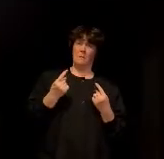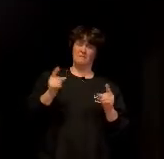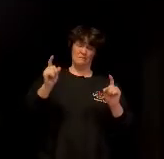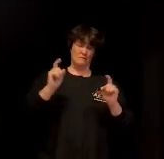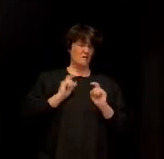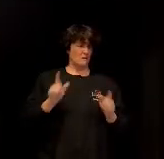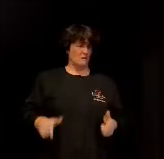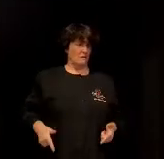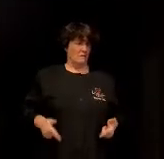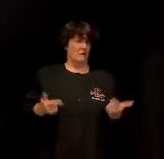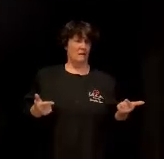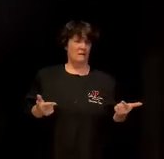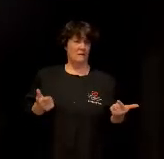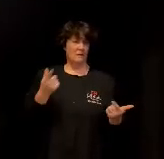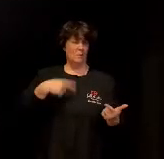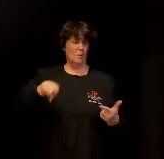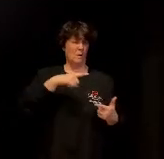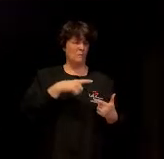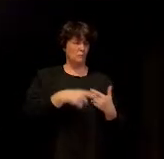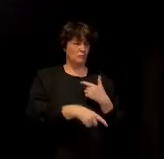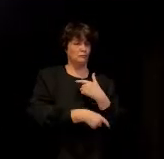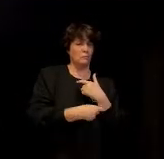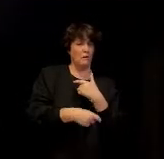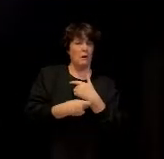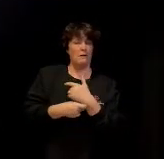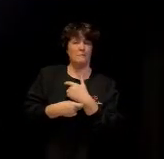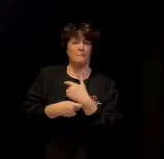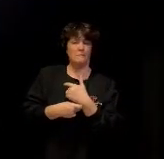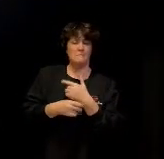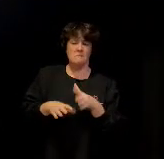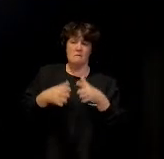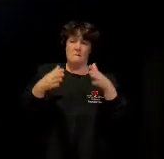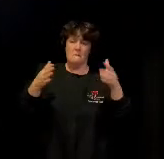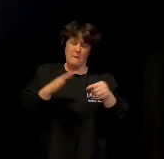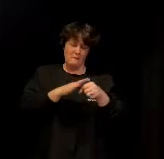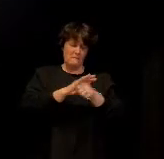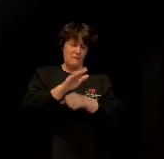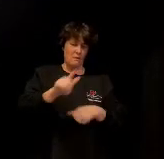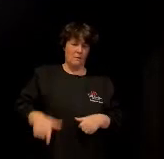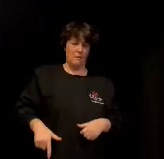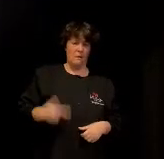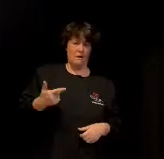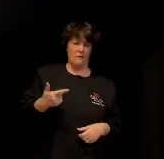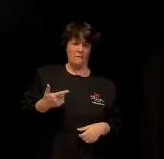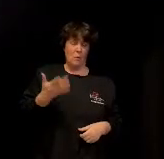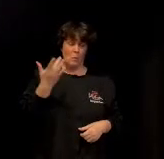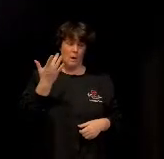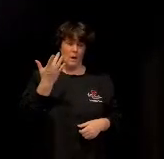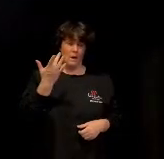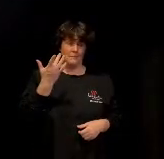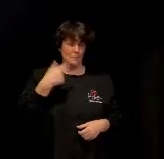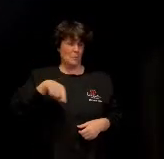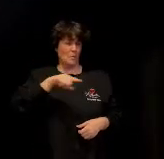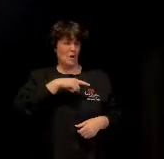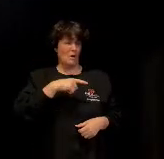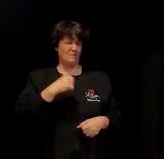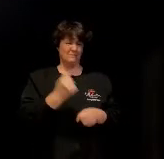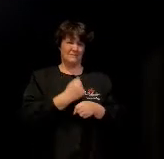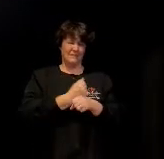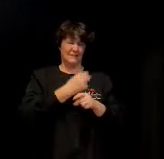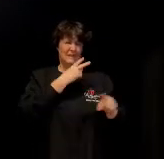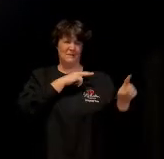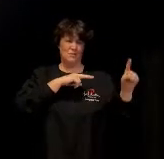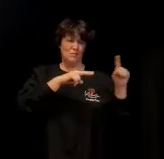people, we're being robbed of the abundant life because we're being distracted or we have a lack